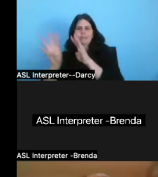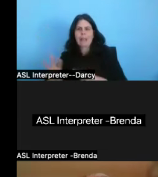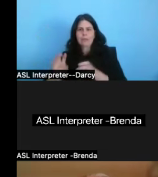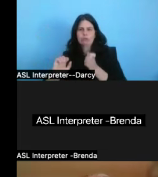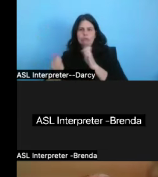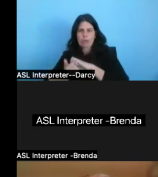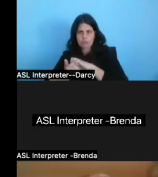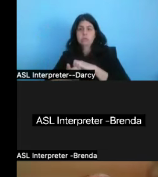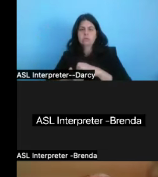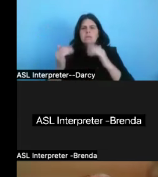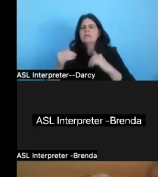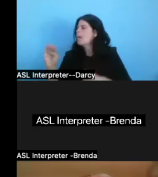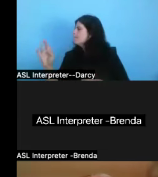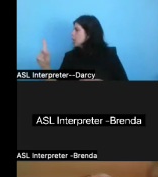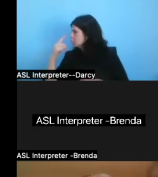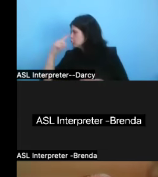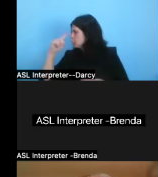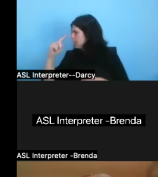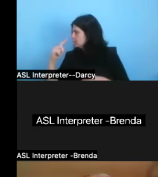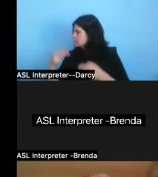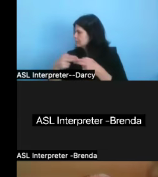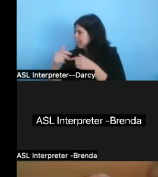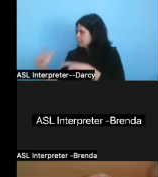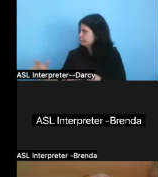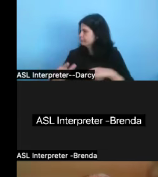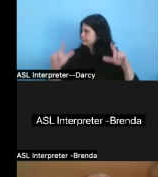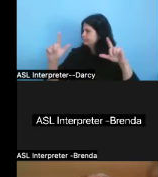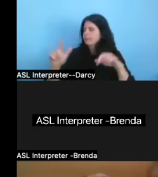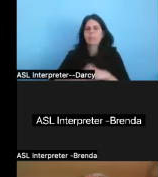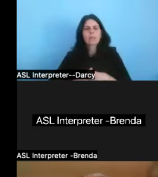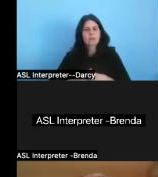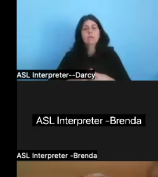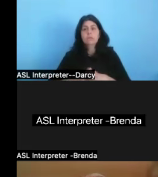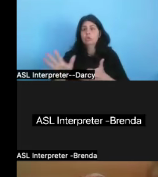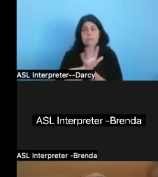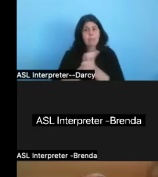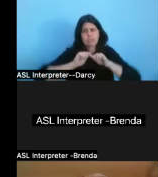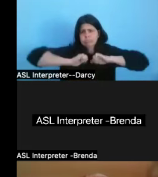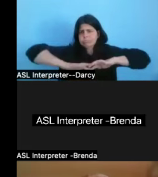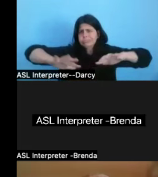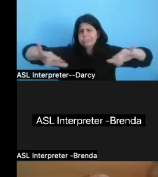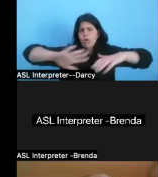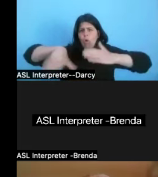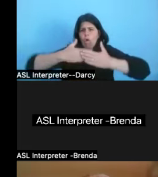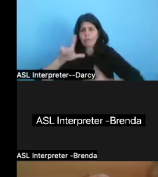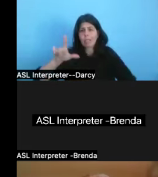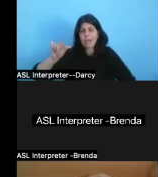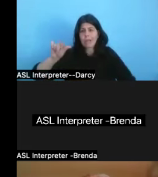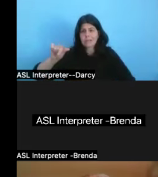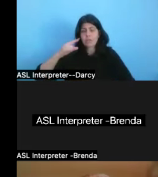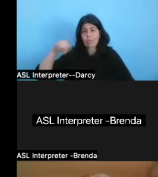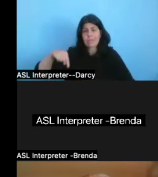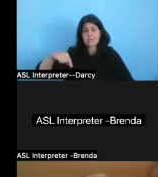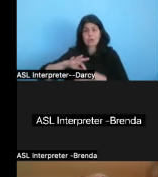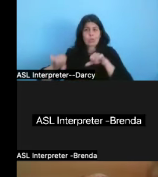Mark, please push one more slide to show some photos, or one more. So the damage was widespread throughout Los Angeles in this earthquake. It affected